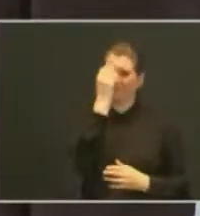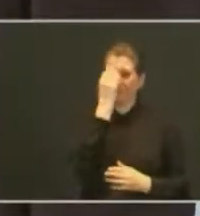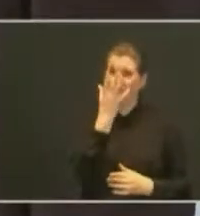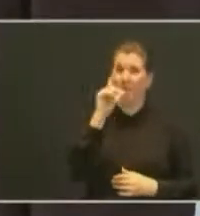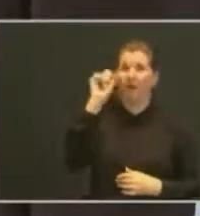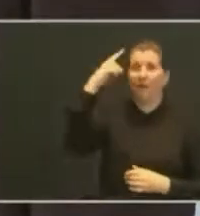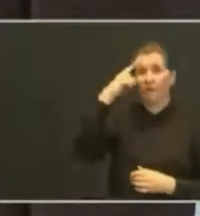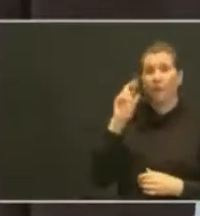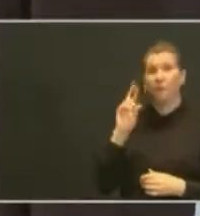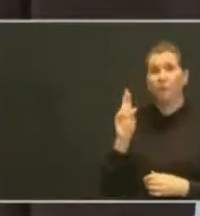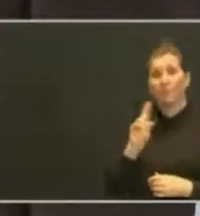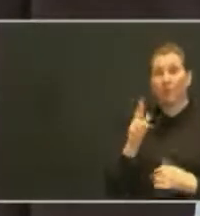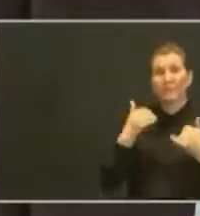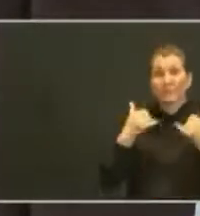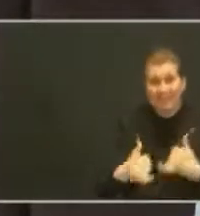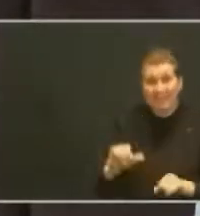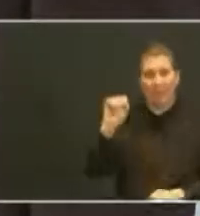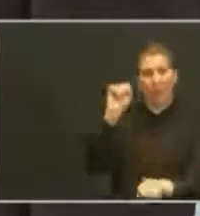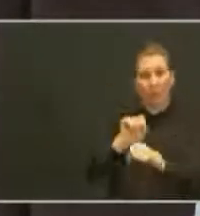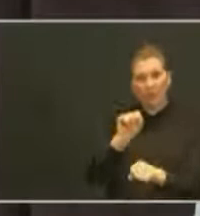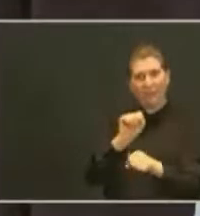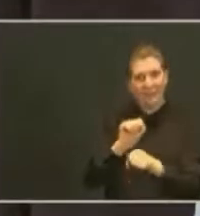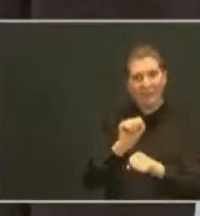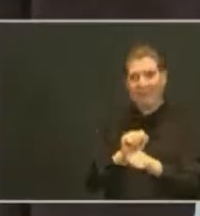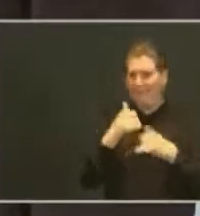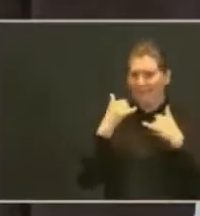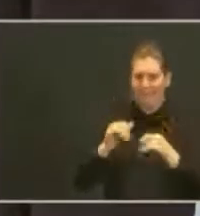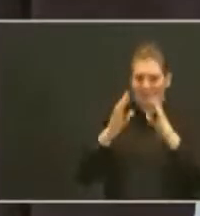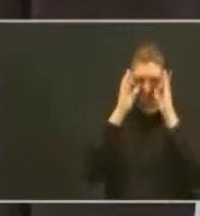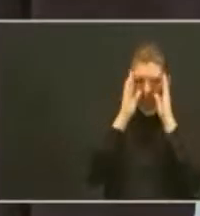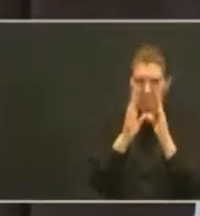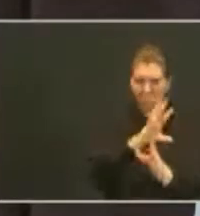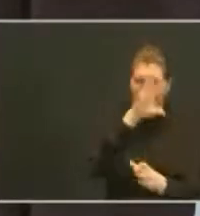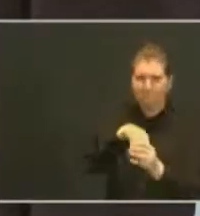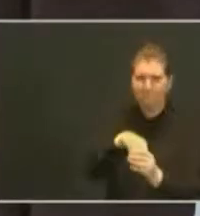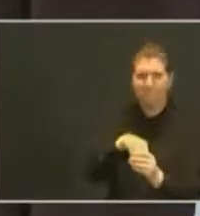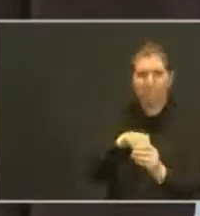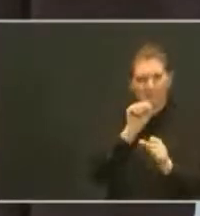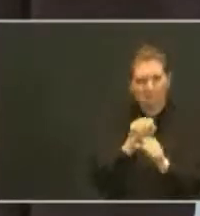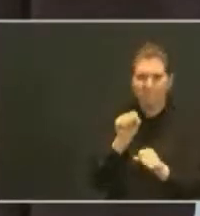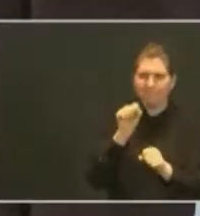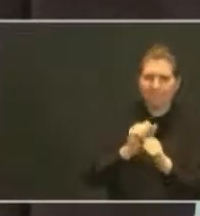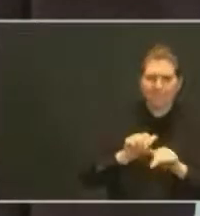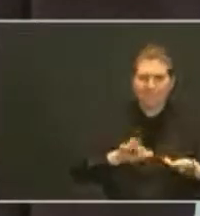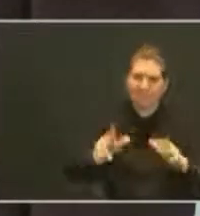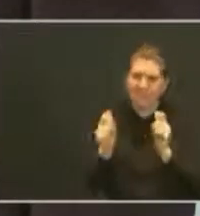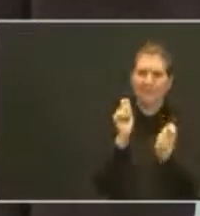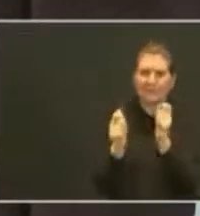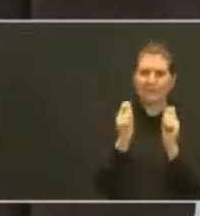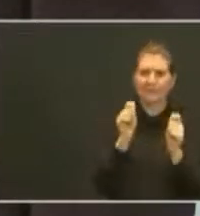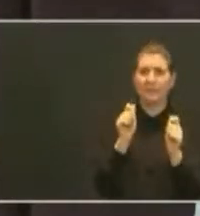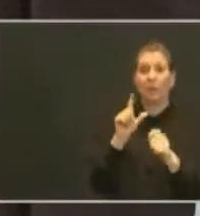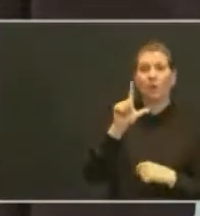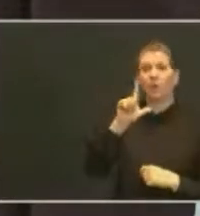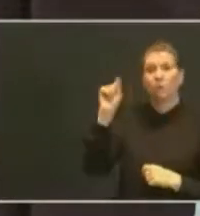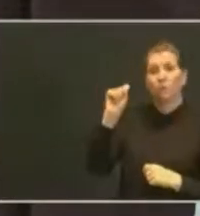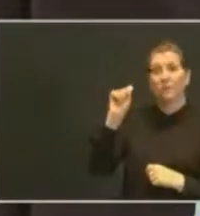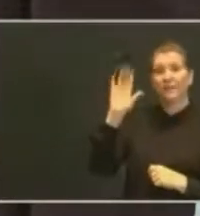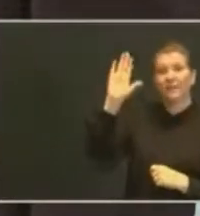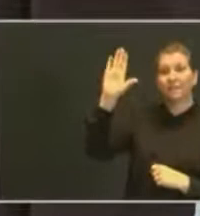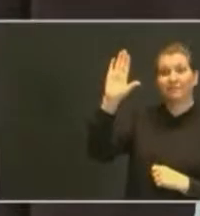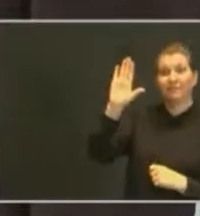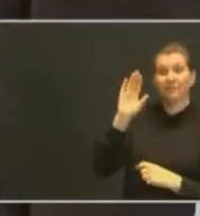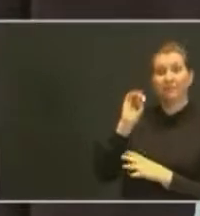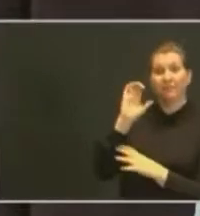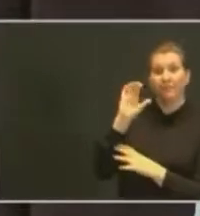and is very invested in governing as we roll out these changes. And Lieutenant Governor McKee is heavily engaged and